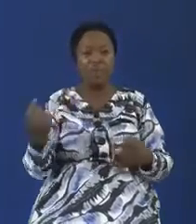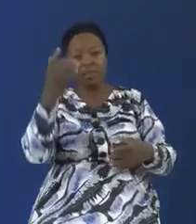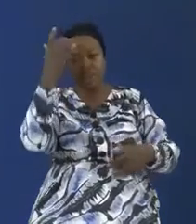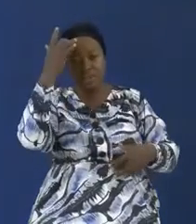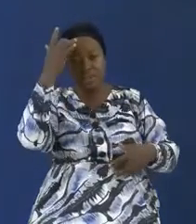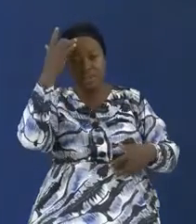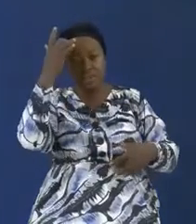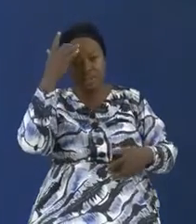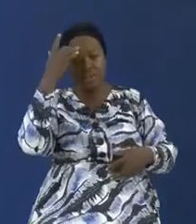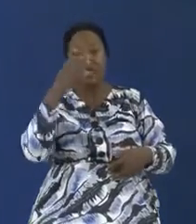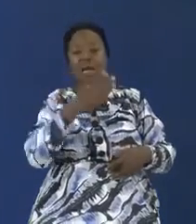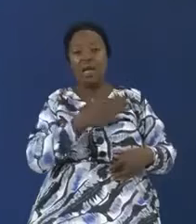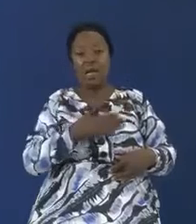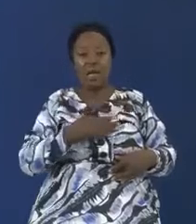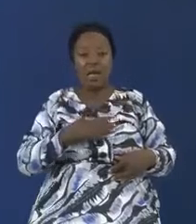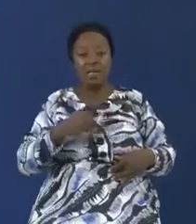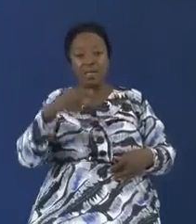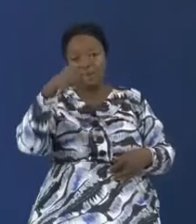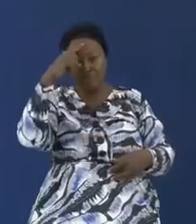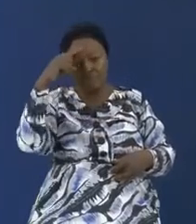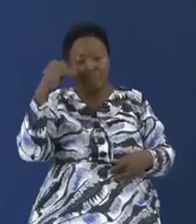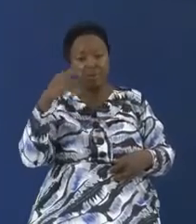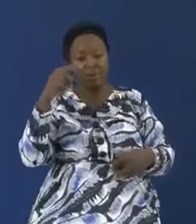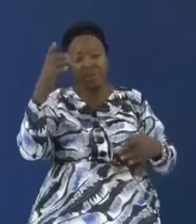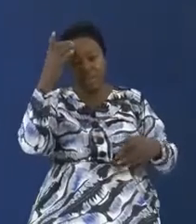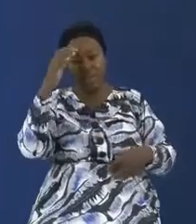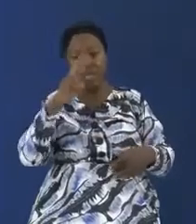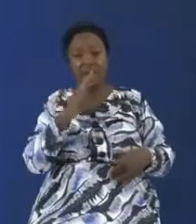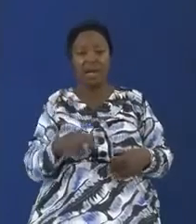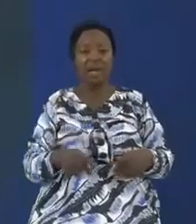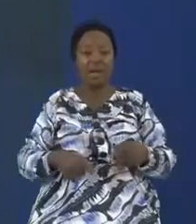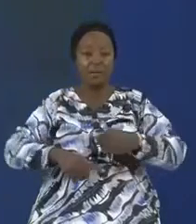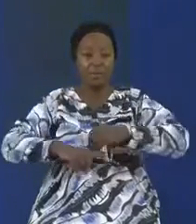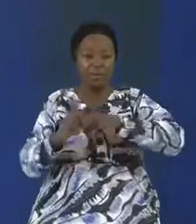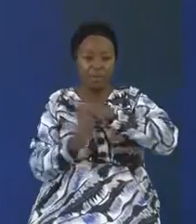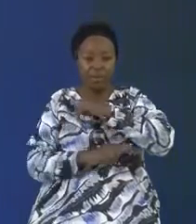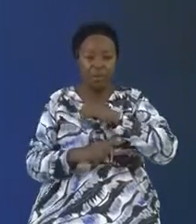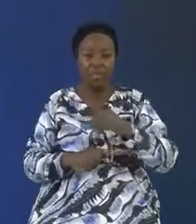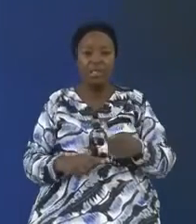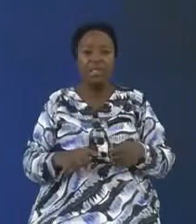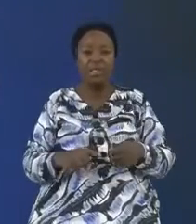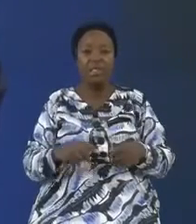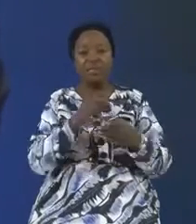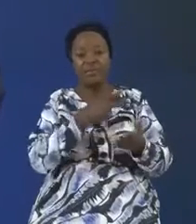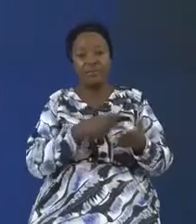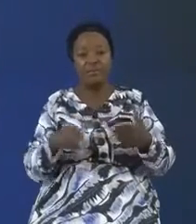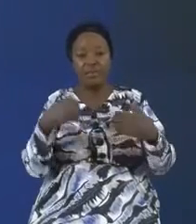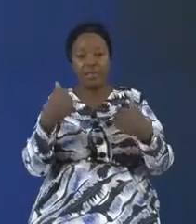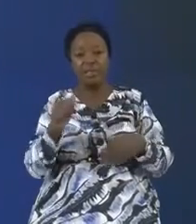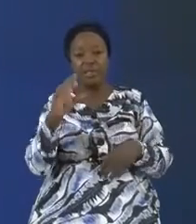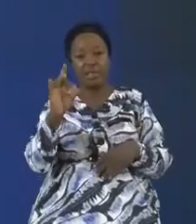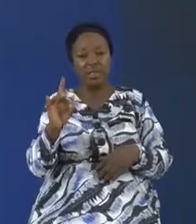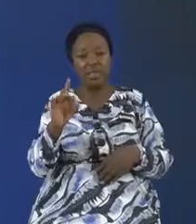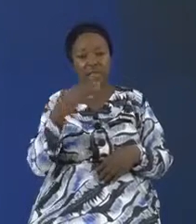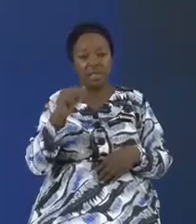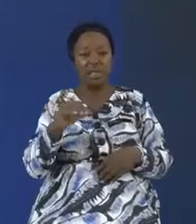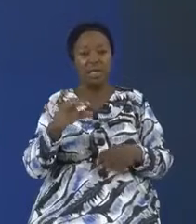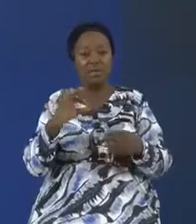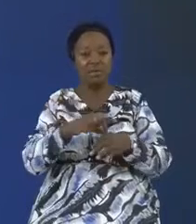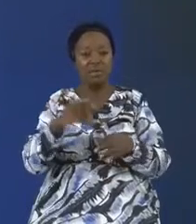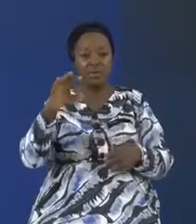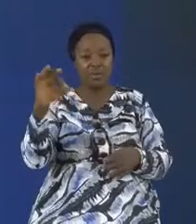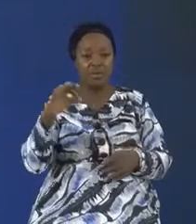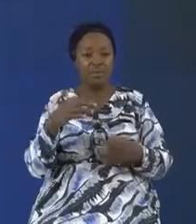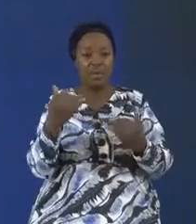iniquities, are afflicted. In verse 18, their soul abhorreth all